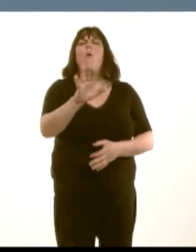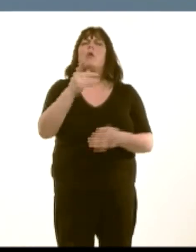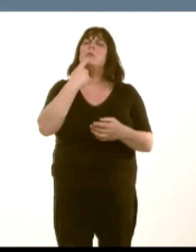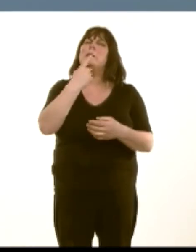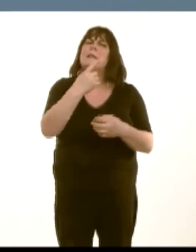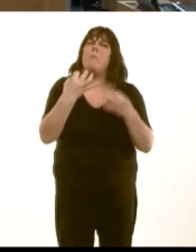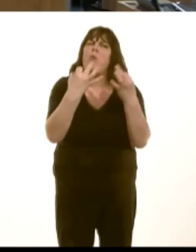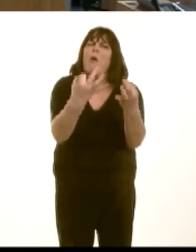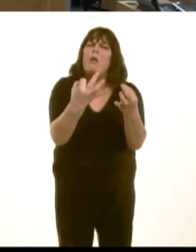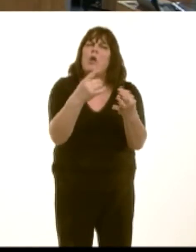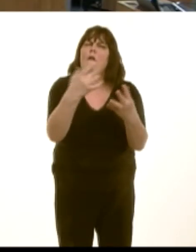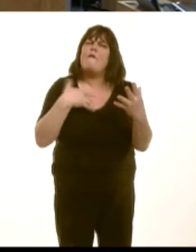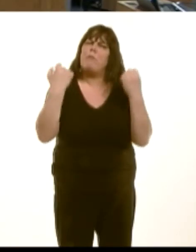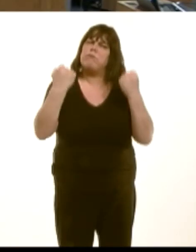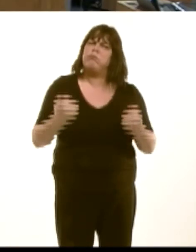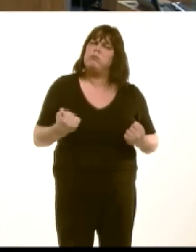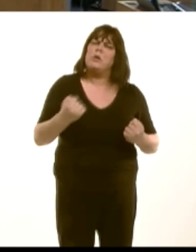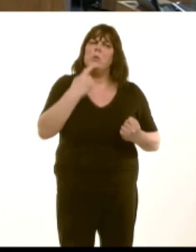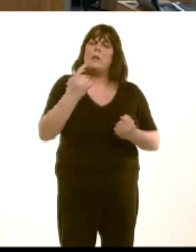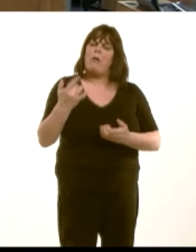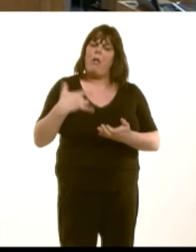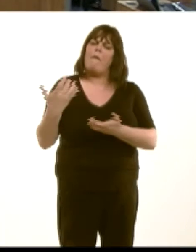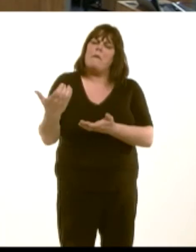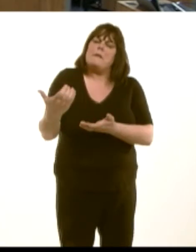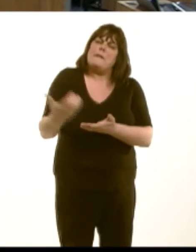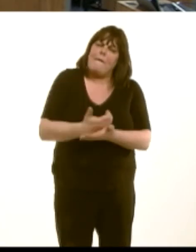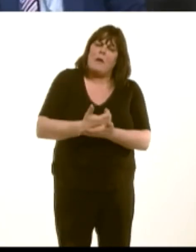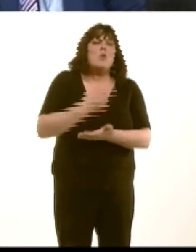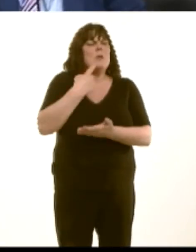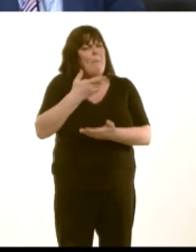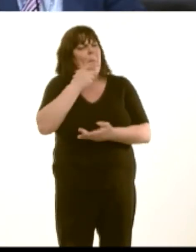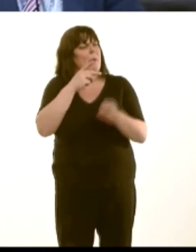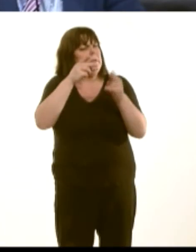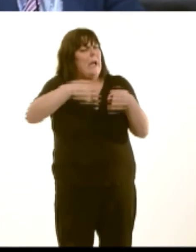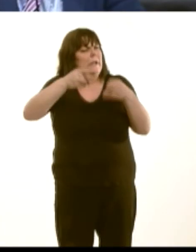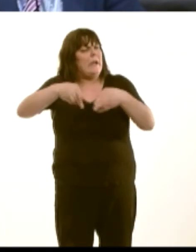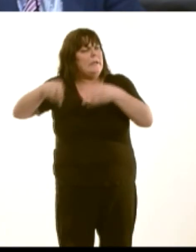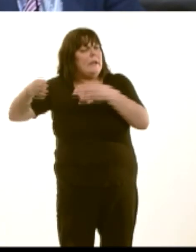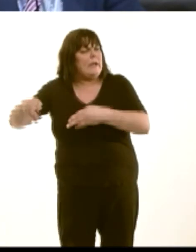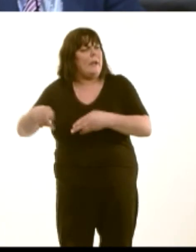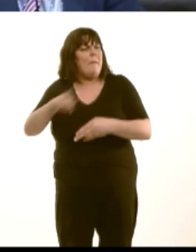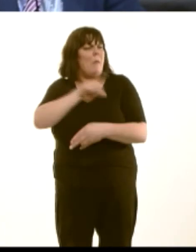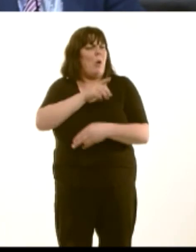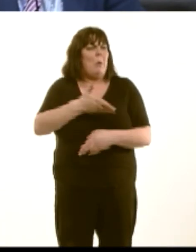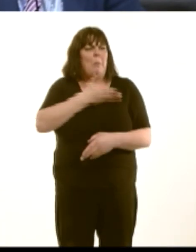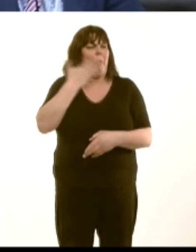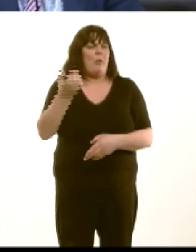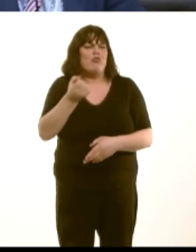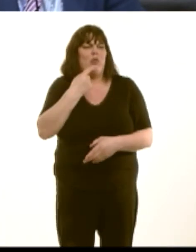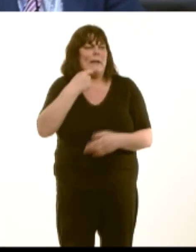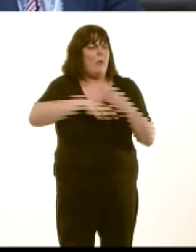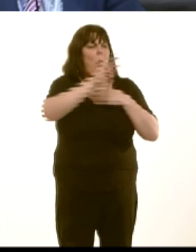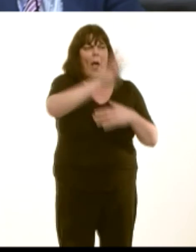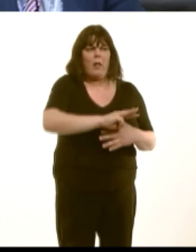about this. She said there are people dying. Dying is what she said because of lack of availability of drugs in Wales.